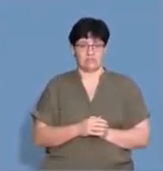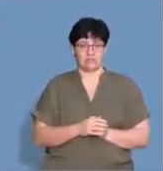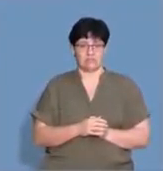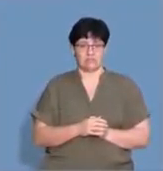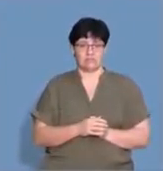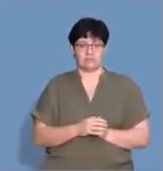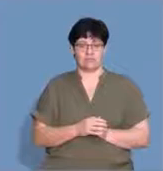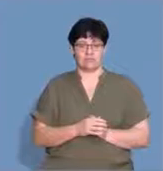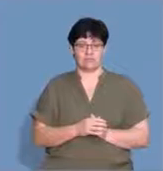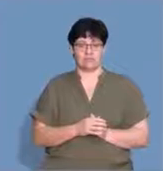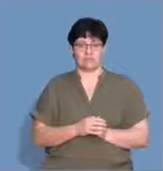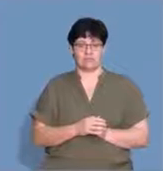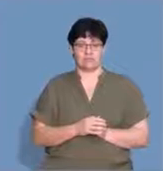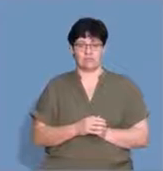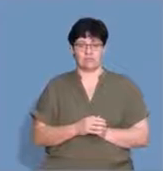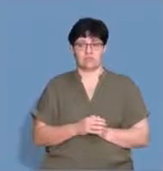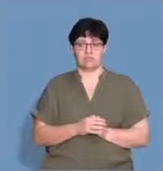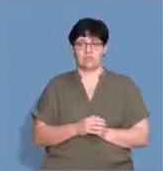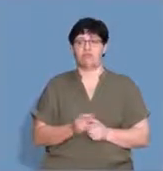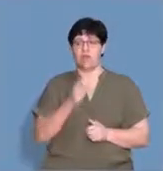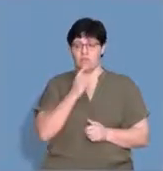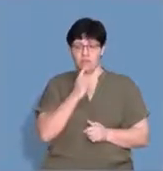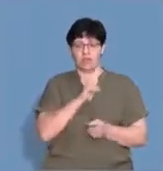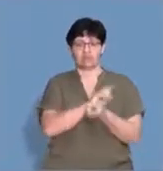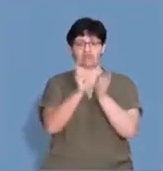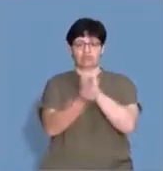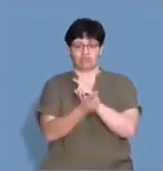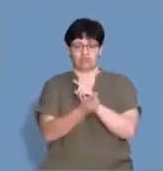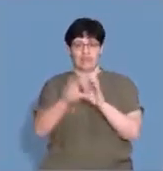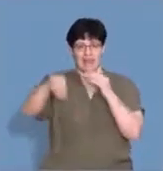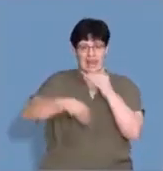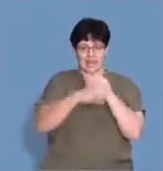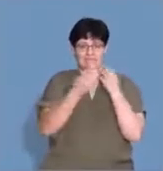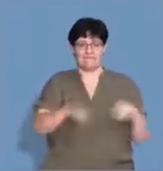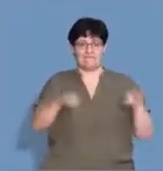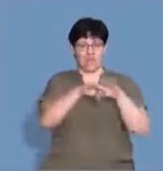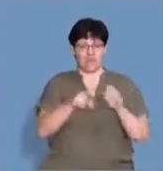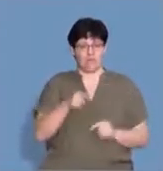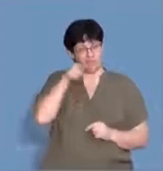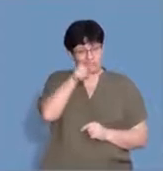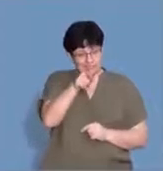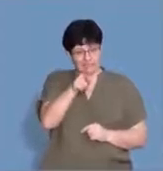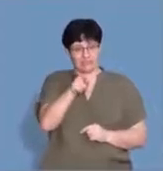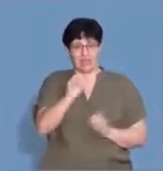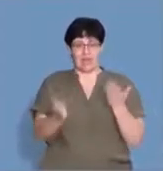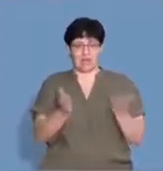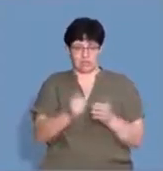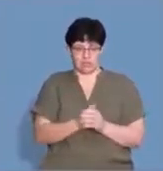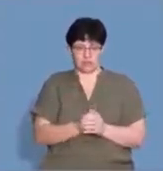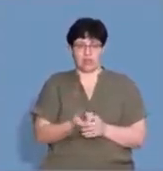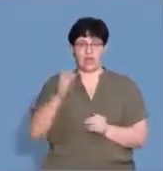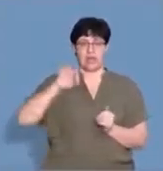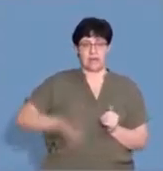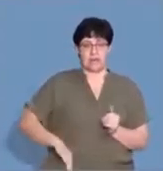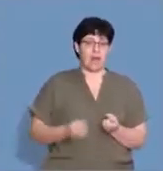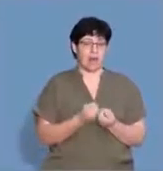And I'm going to just substitute in the values into that equation. So my